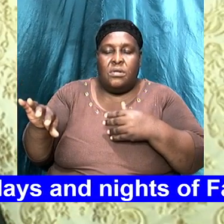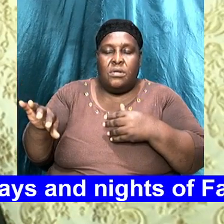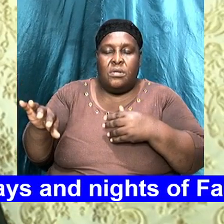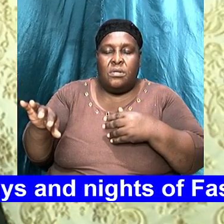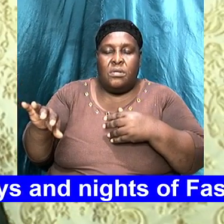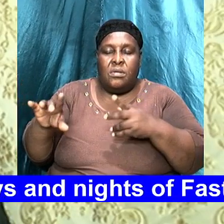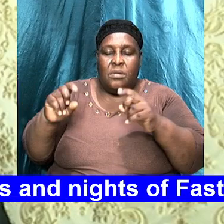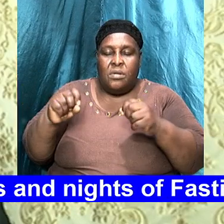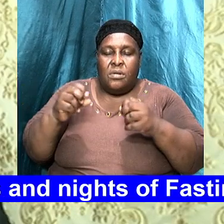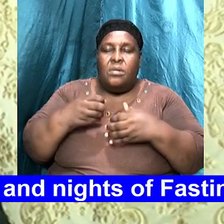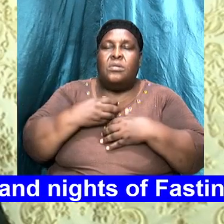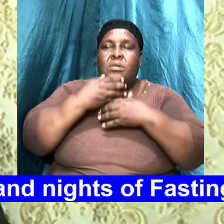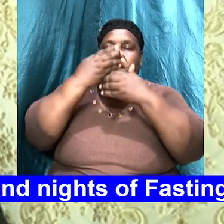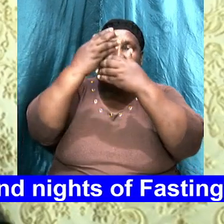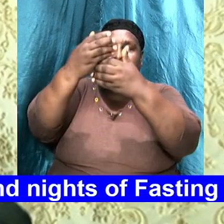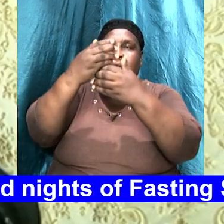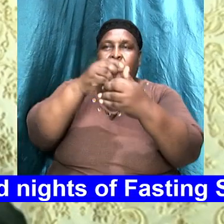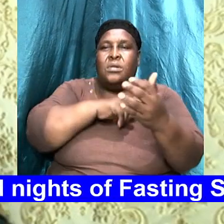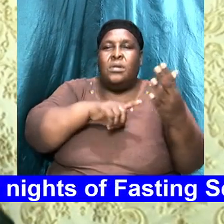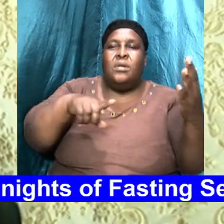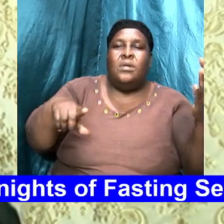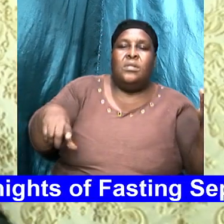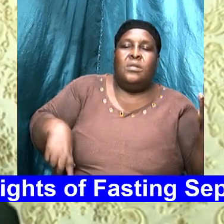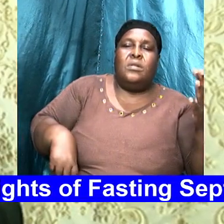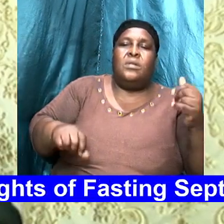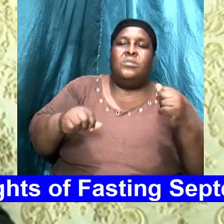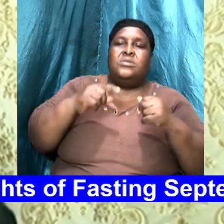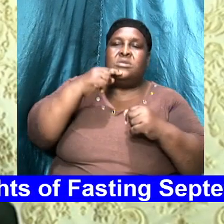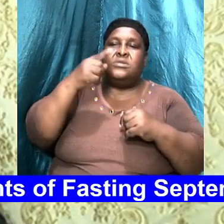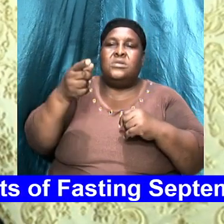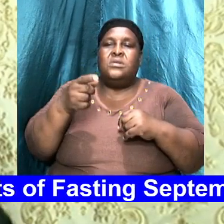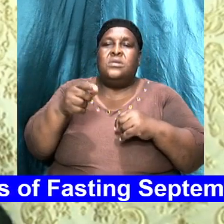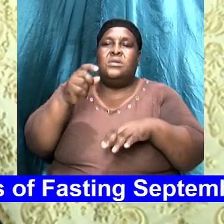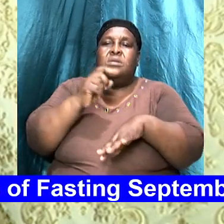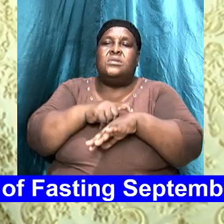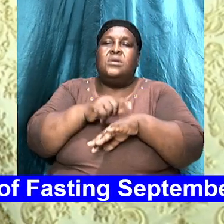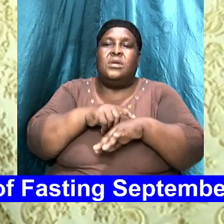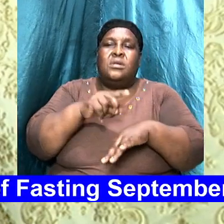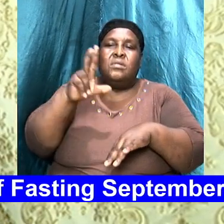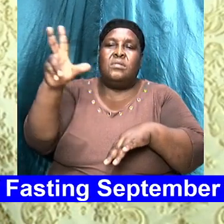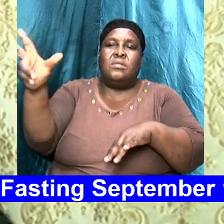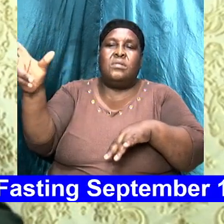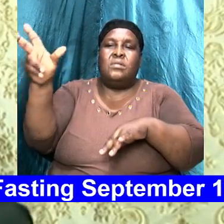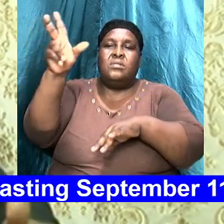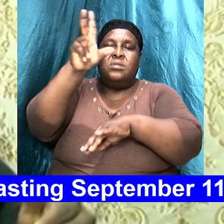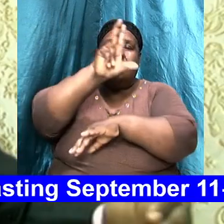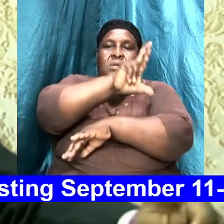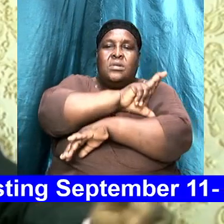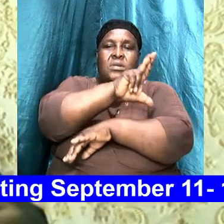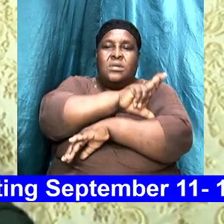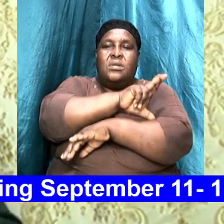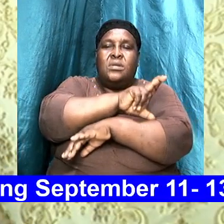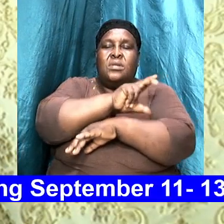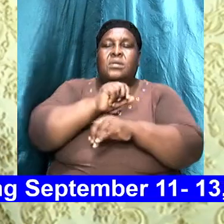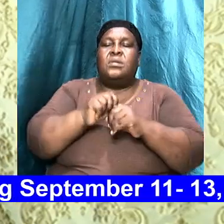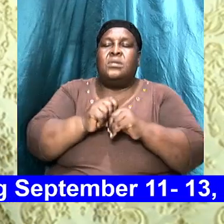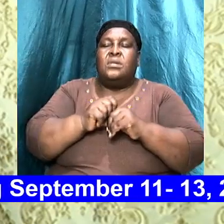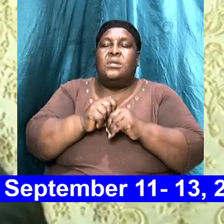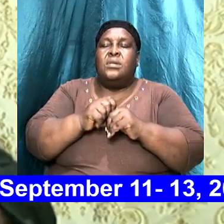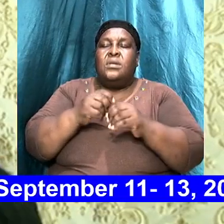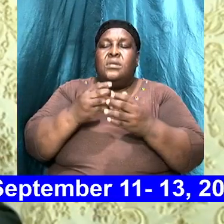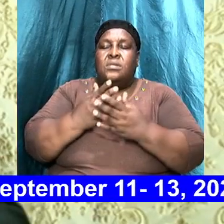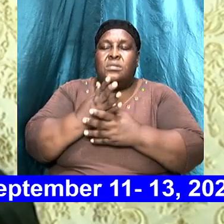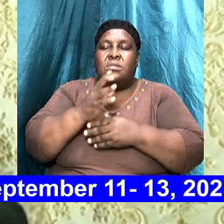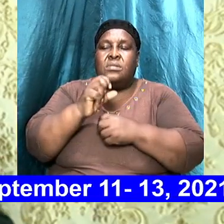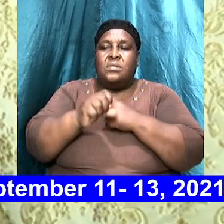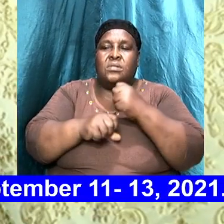I must confess you know the Lord was just tugging on my heart and said look here it's time for the 3 days because you know you said the thing throughout the year and